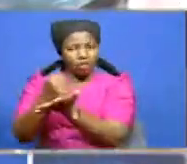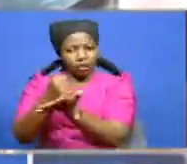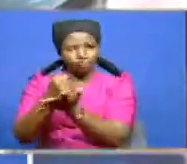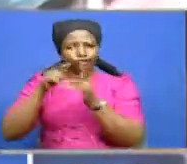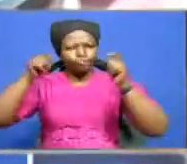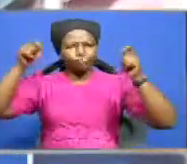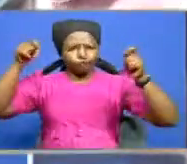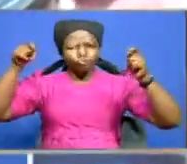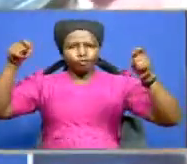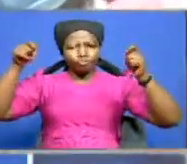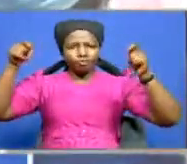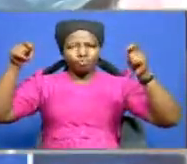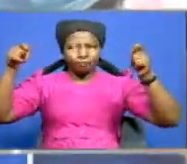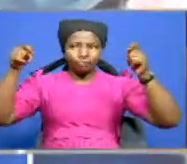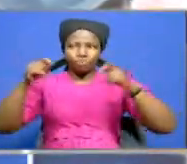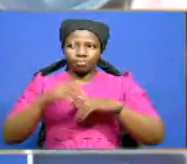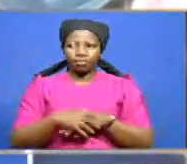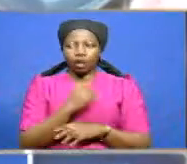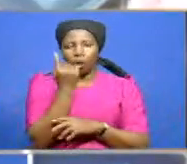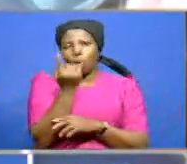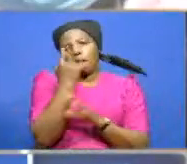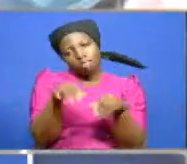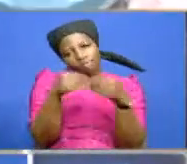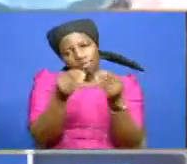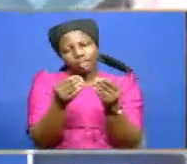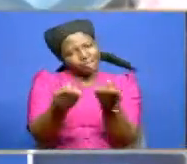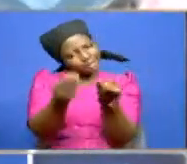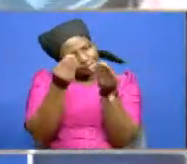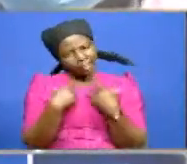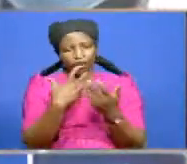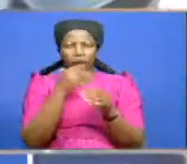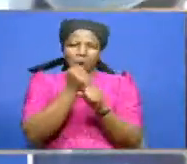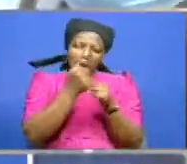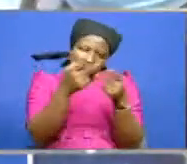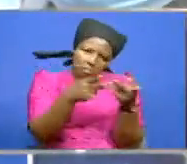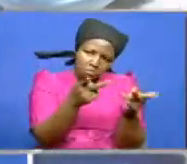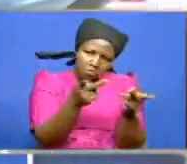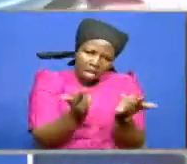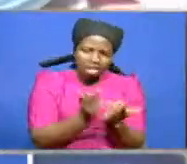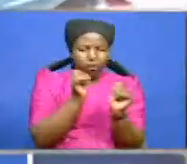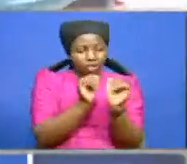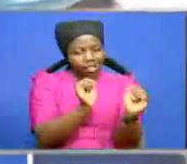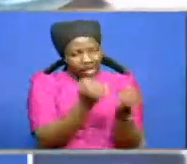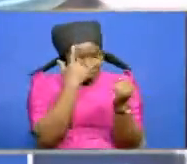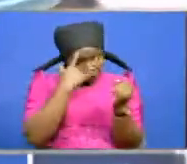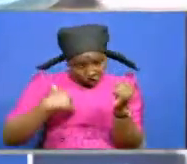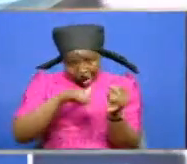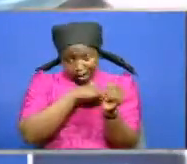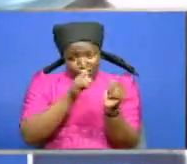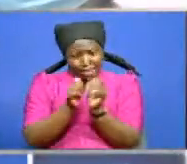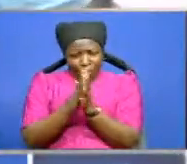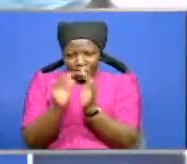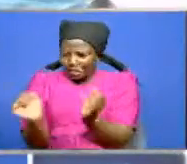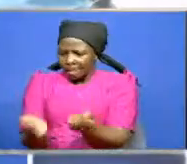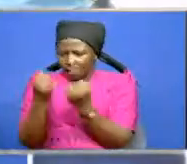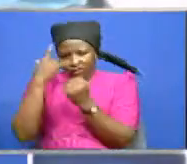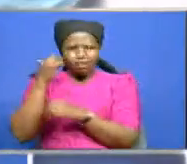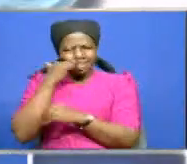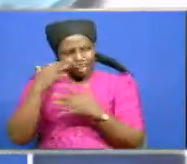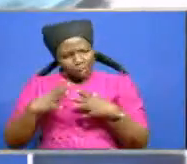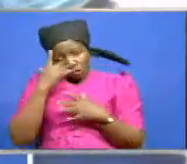protest. Just to provide a work environment that is safe for us and our patients, and so that we can be able to see